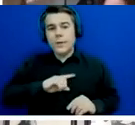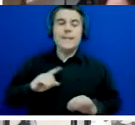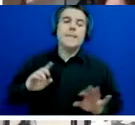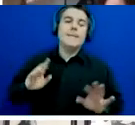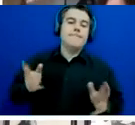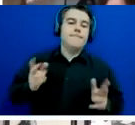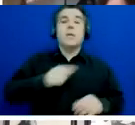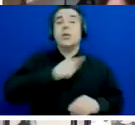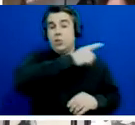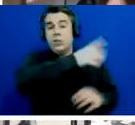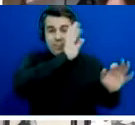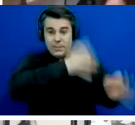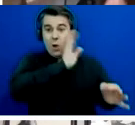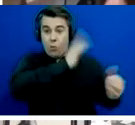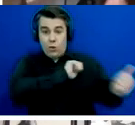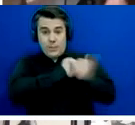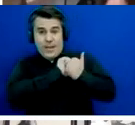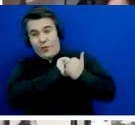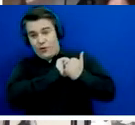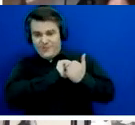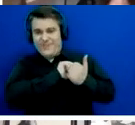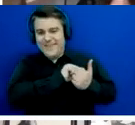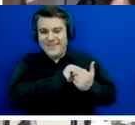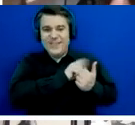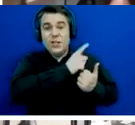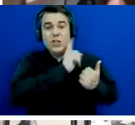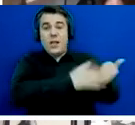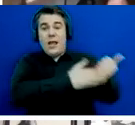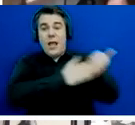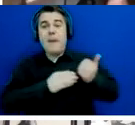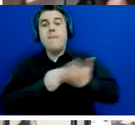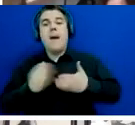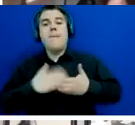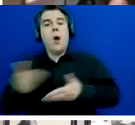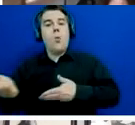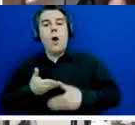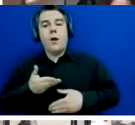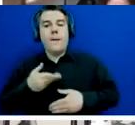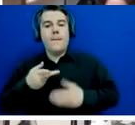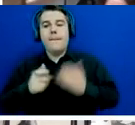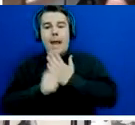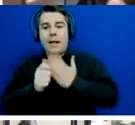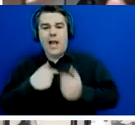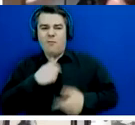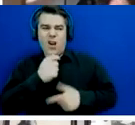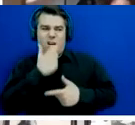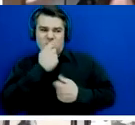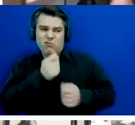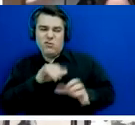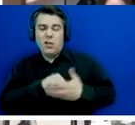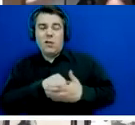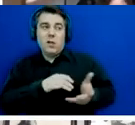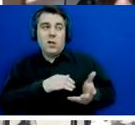she decided we were going to do this together, and she, I think, helped me buy my welcome pack. I was not interested in doing that at the time, but I was like,